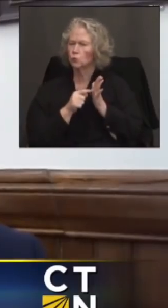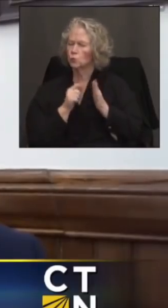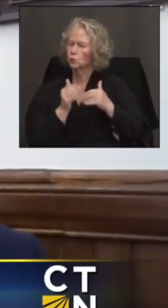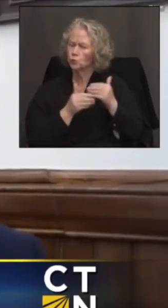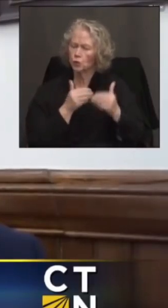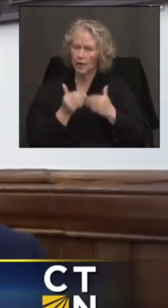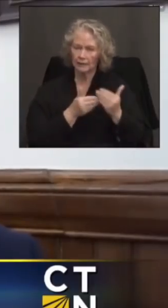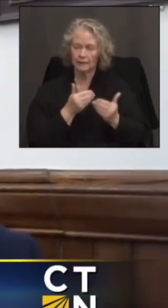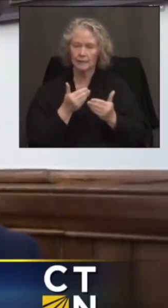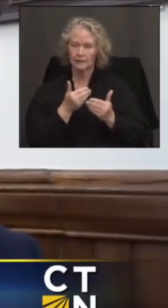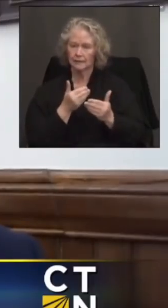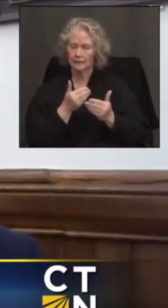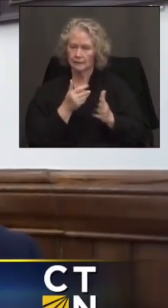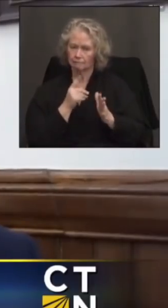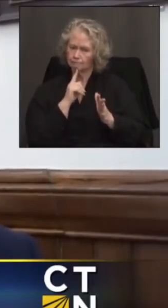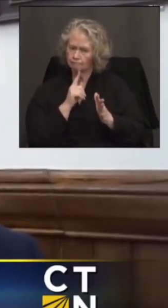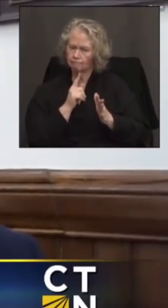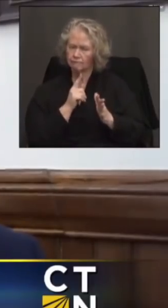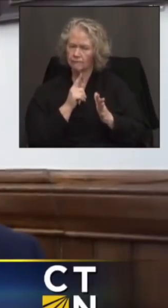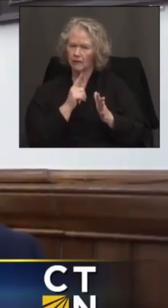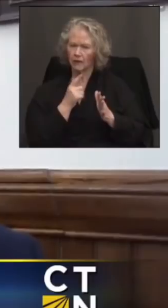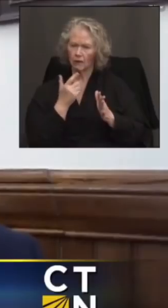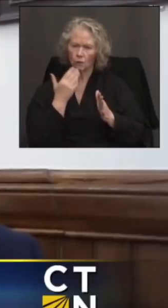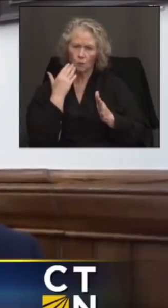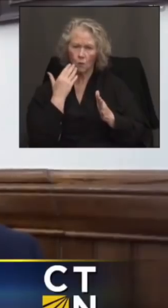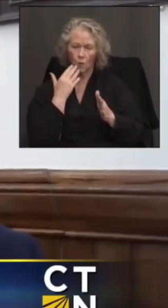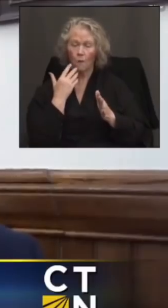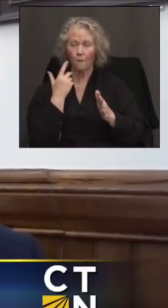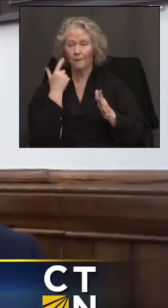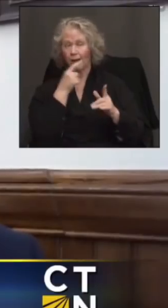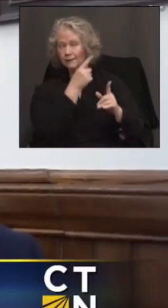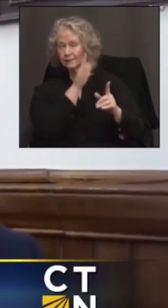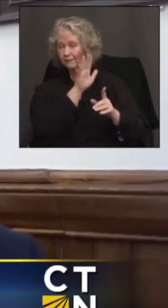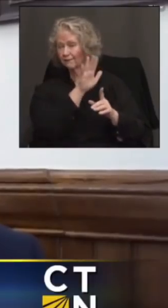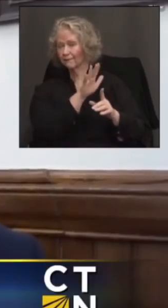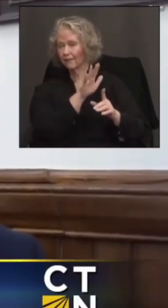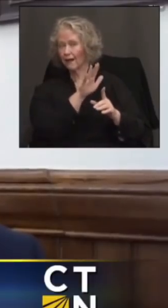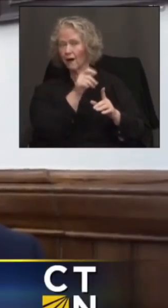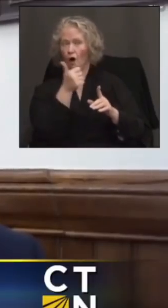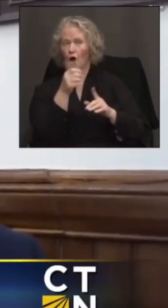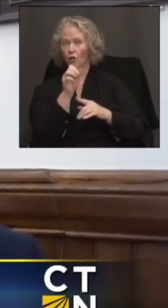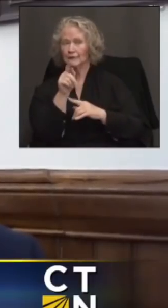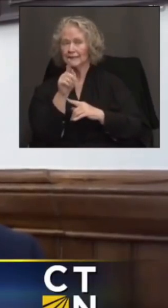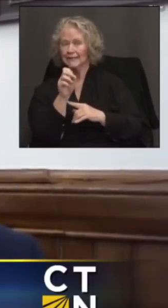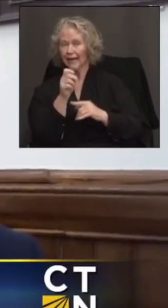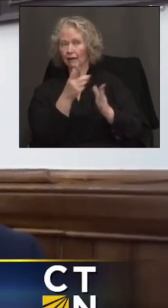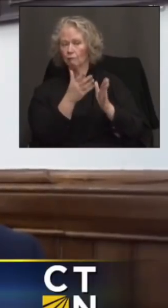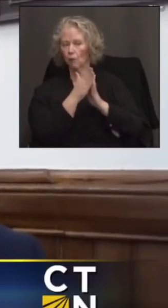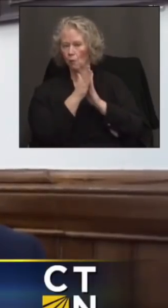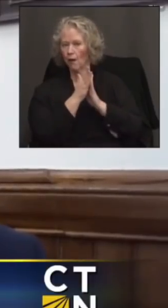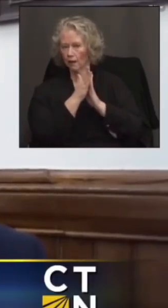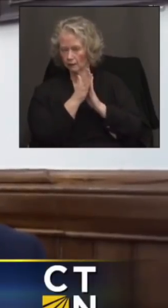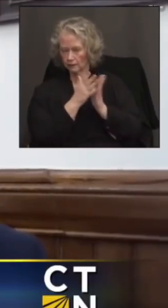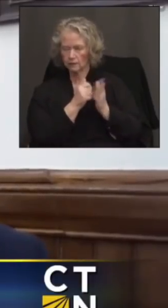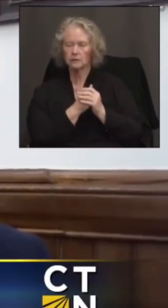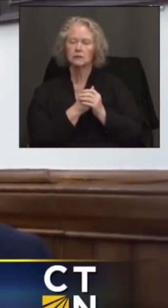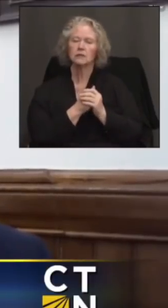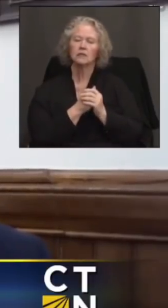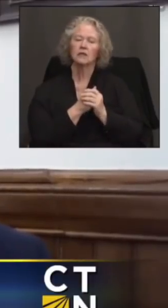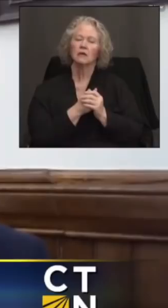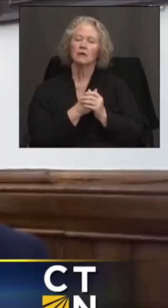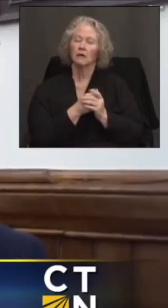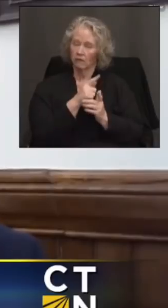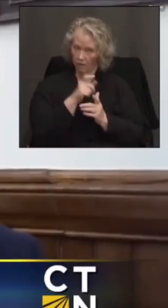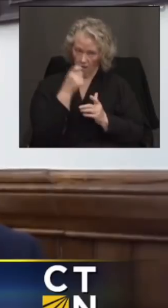as we go through this process based upon the request that was made to us and other states by the federal government. As the governor